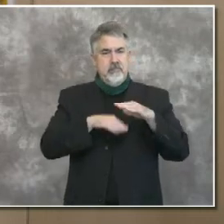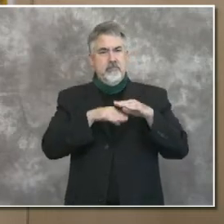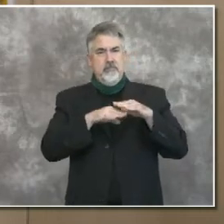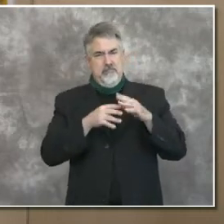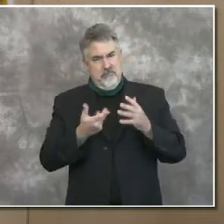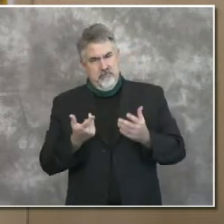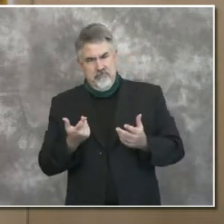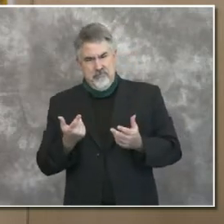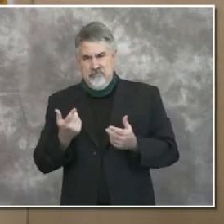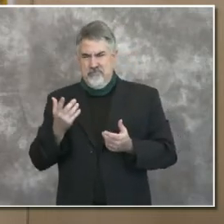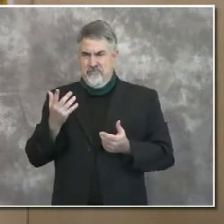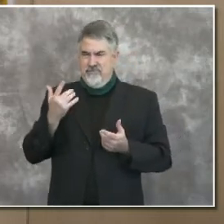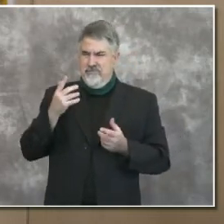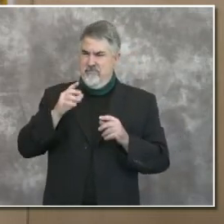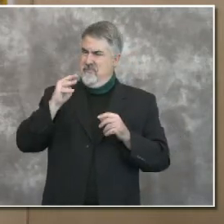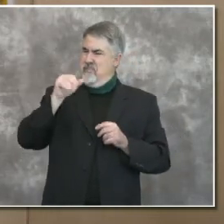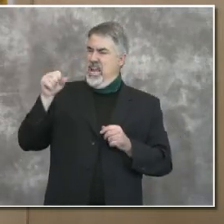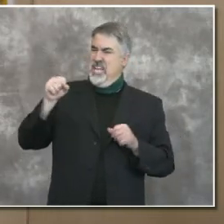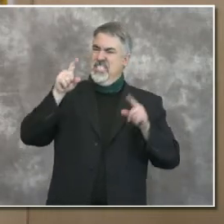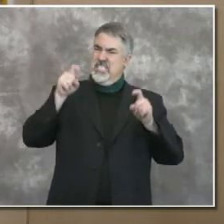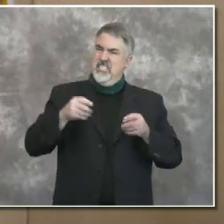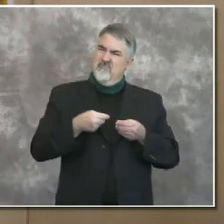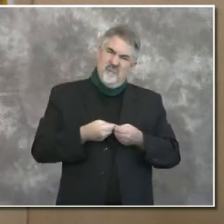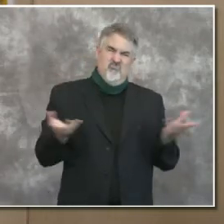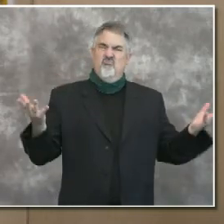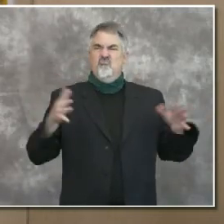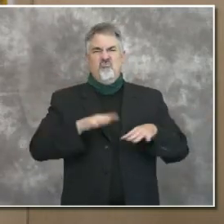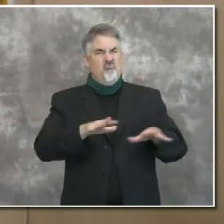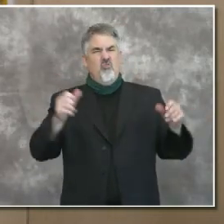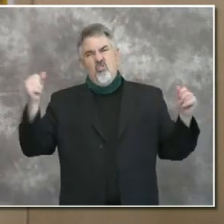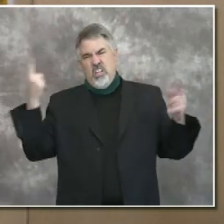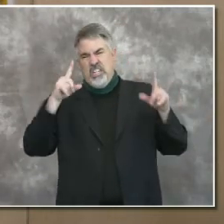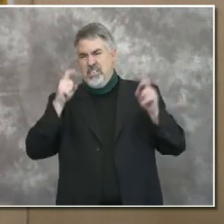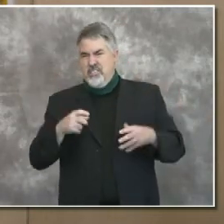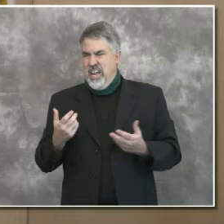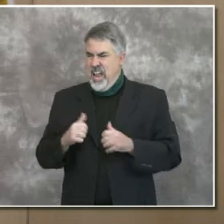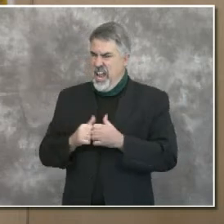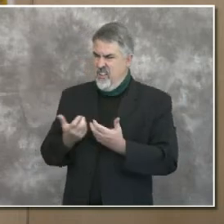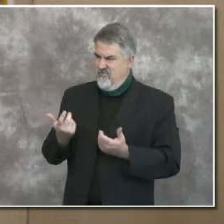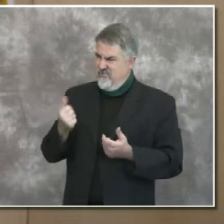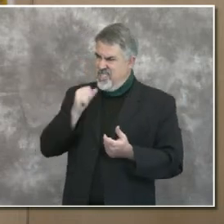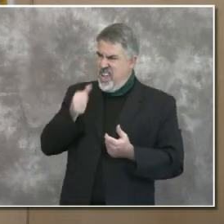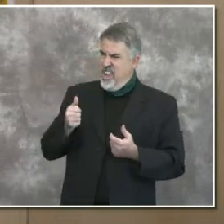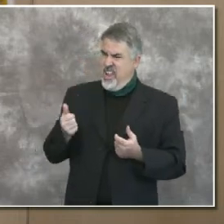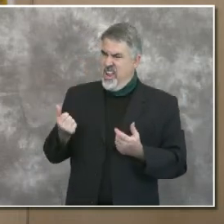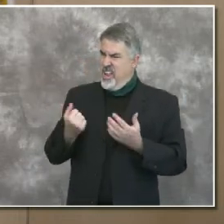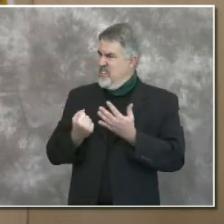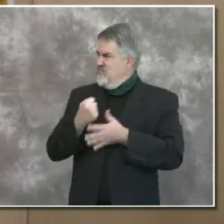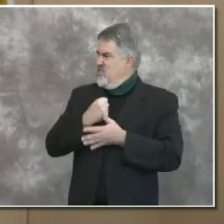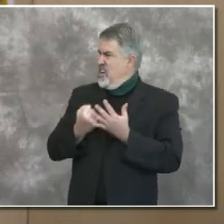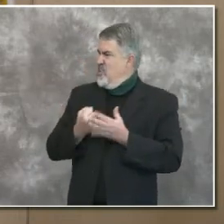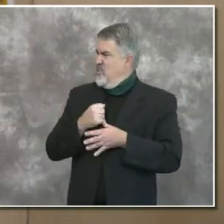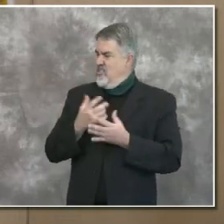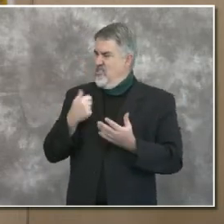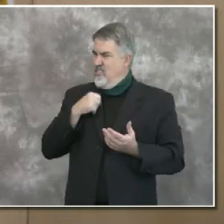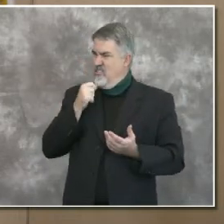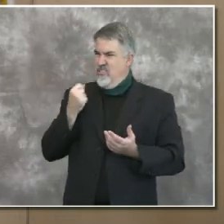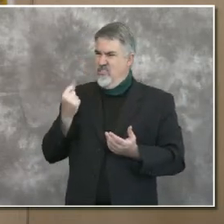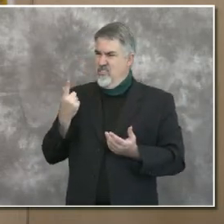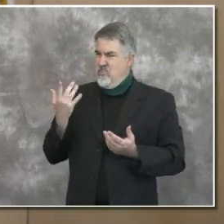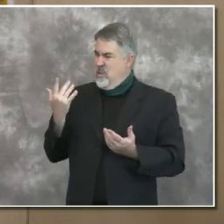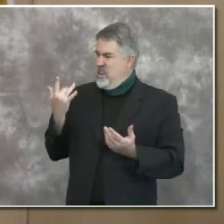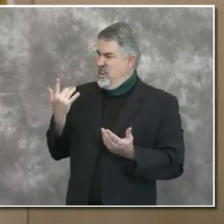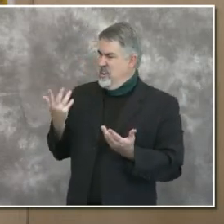mass testing that's maybe not based on a prioritization of certain individuals? Why aren't we doing